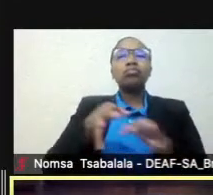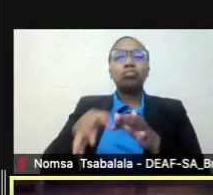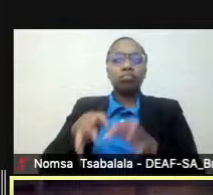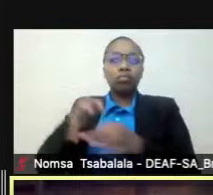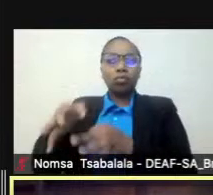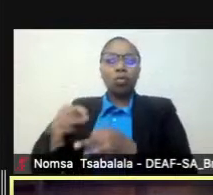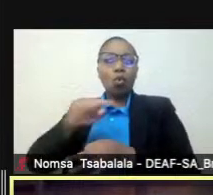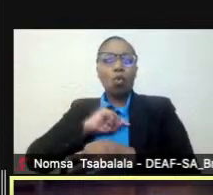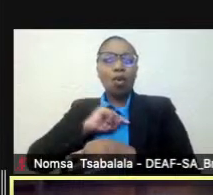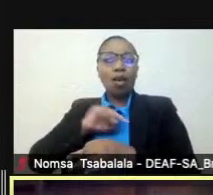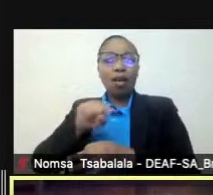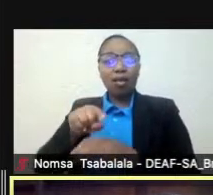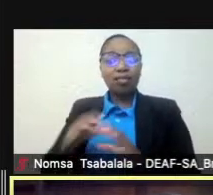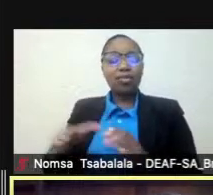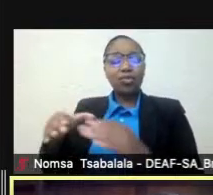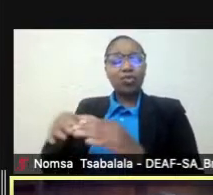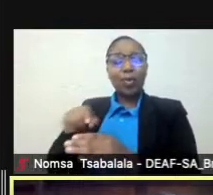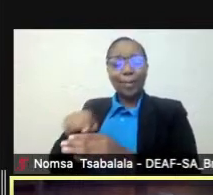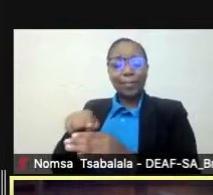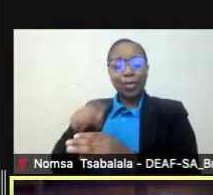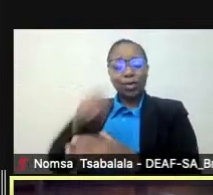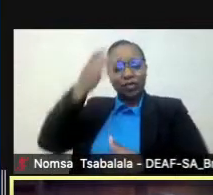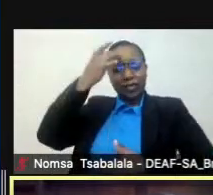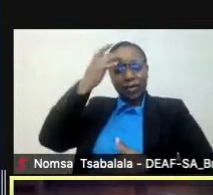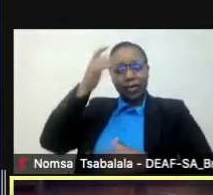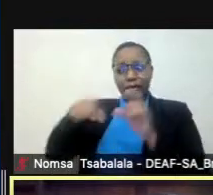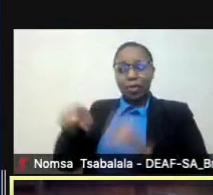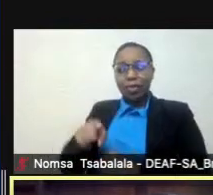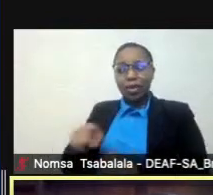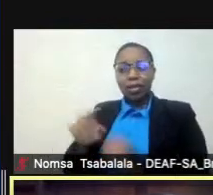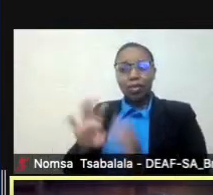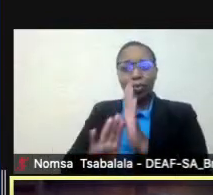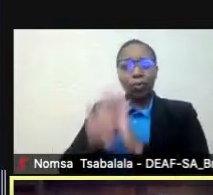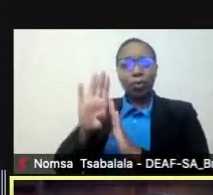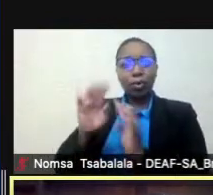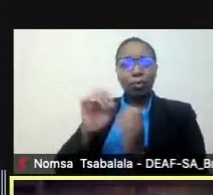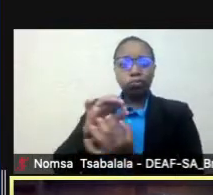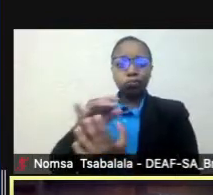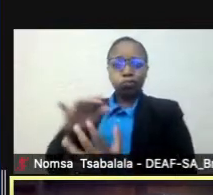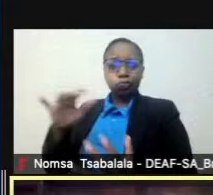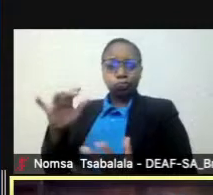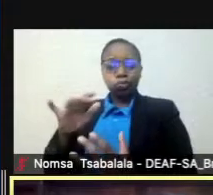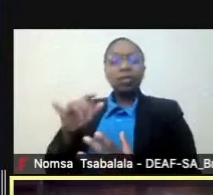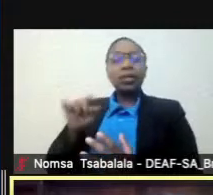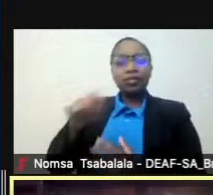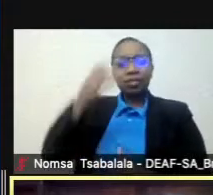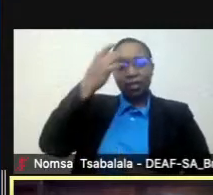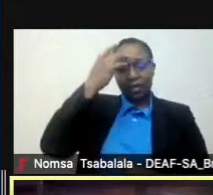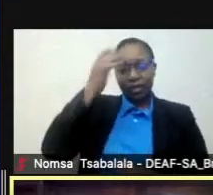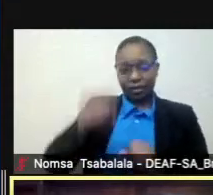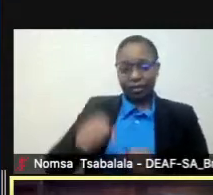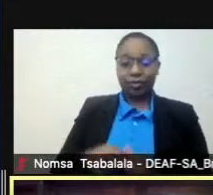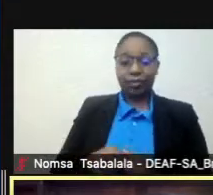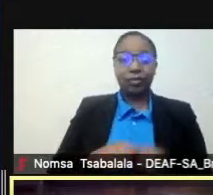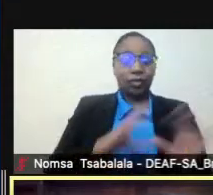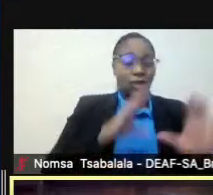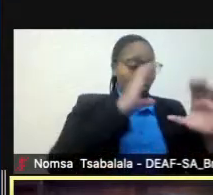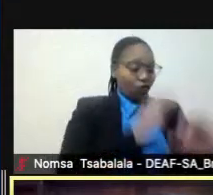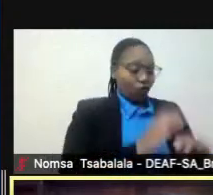of patient is having increased infections. Looking at current